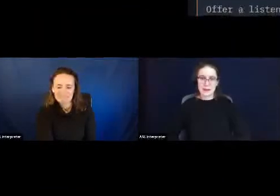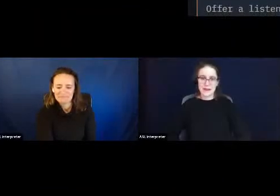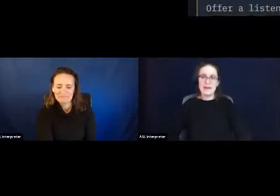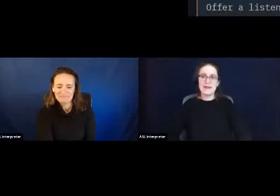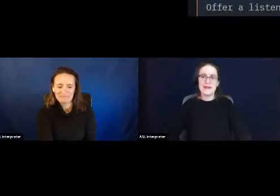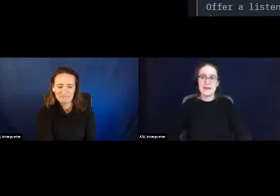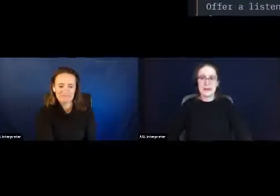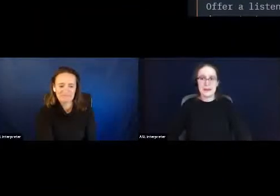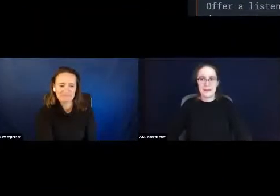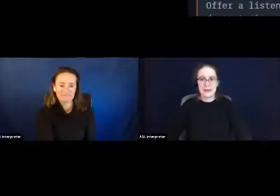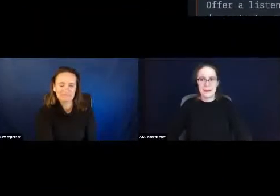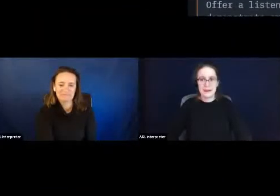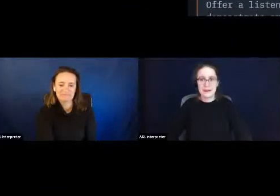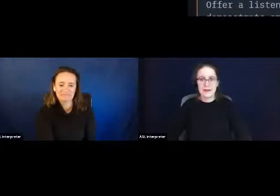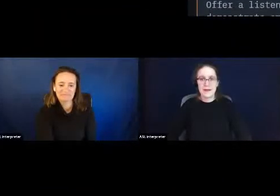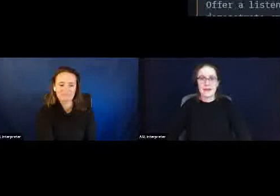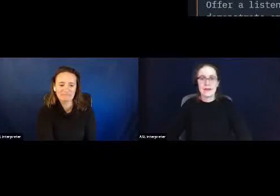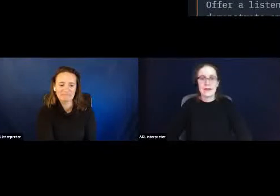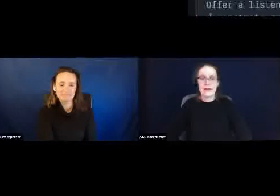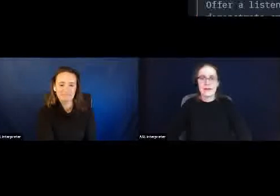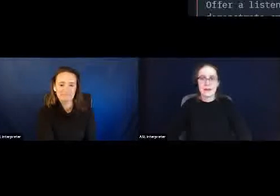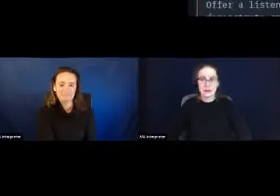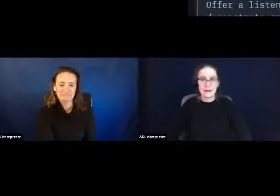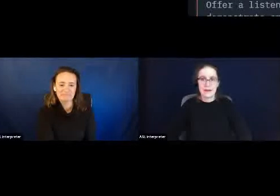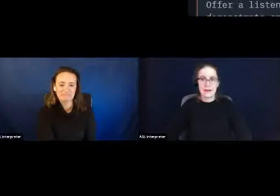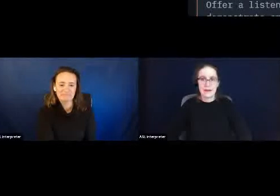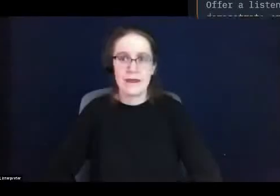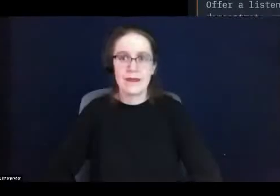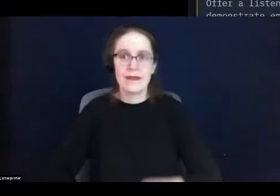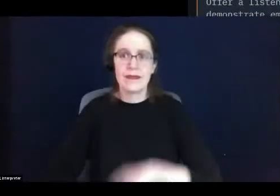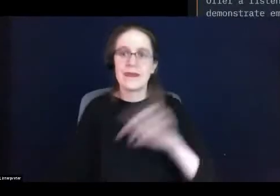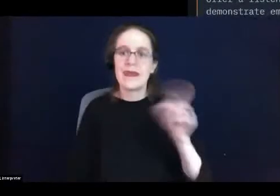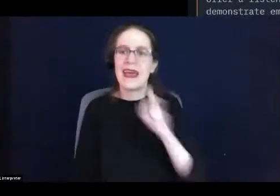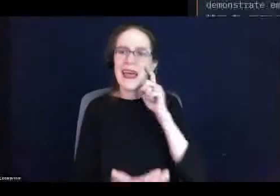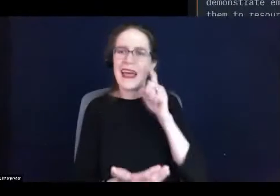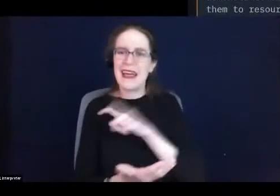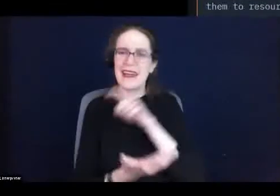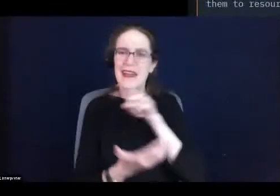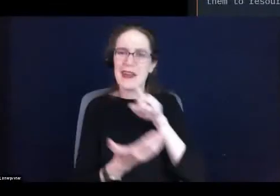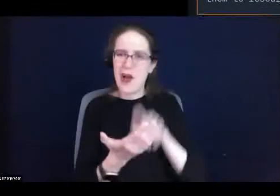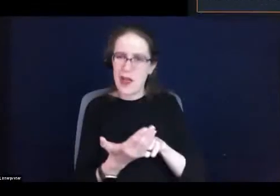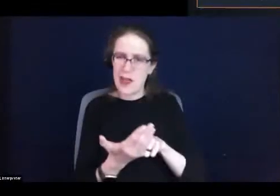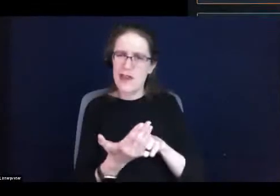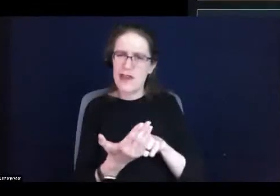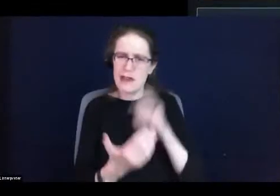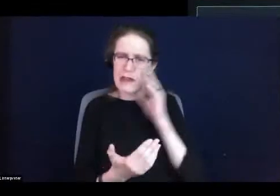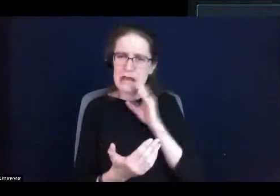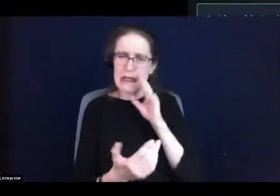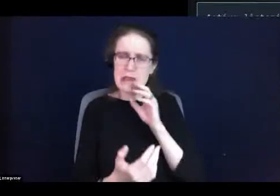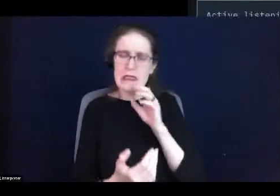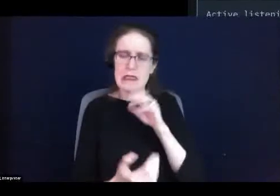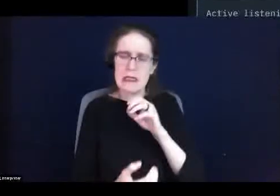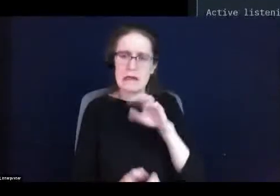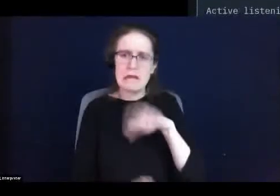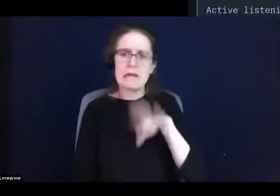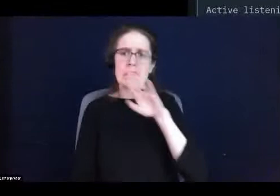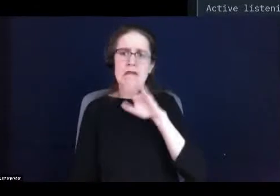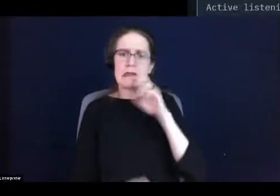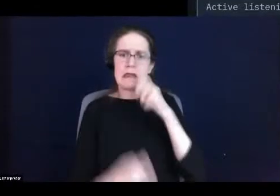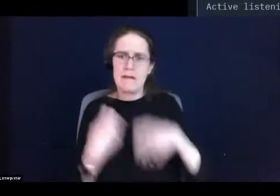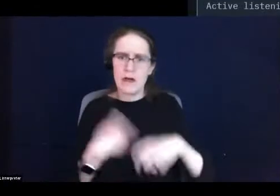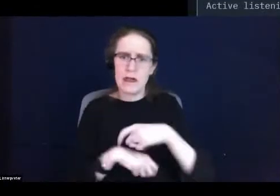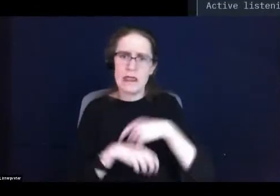Acknowledge that they are going through a difficult time, I think that says. Offering a listening ear, demonstrating empathy, guide